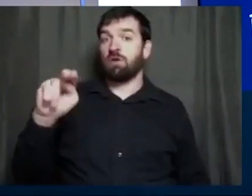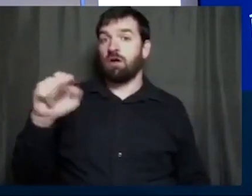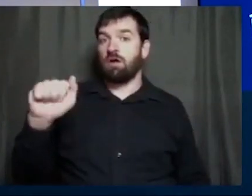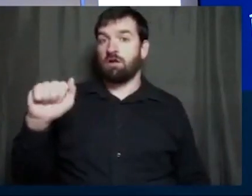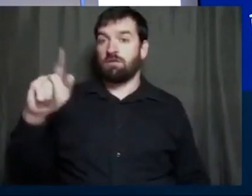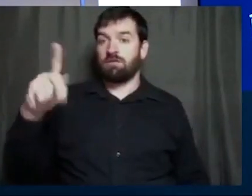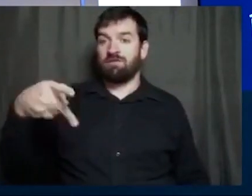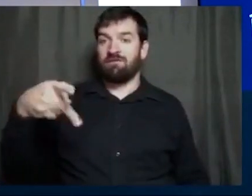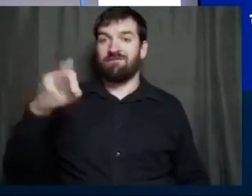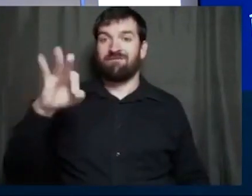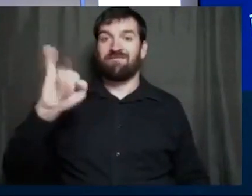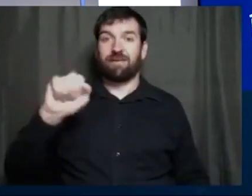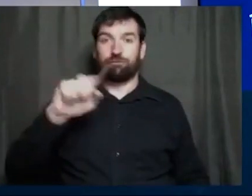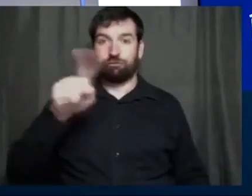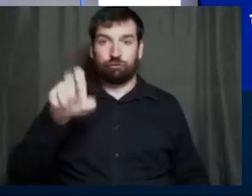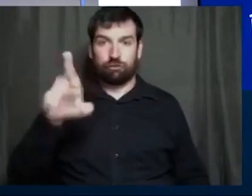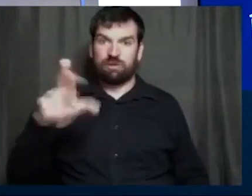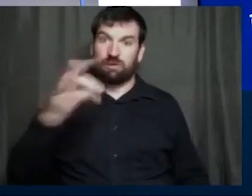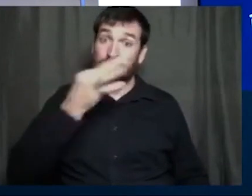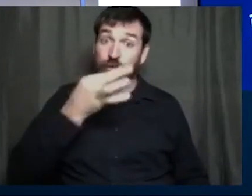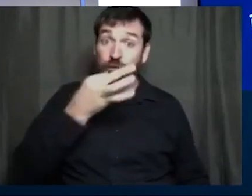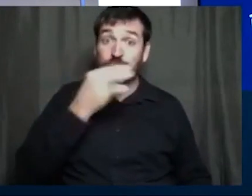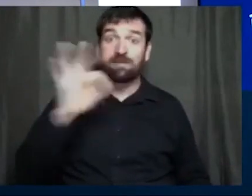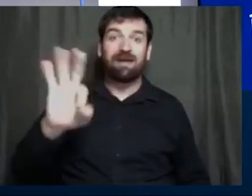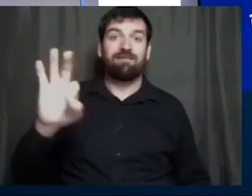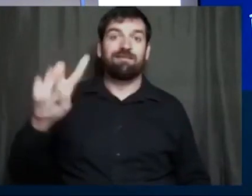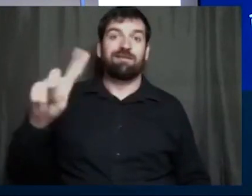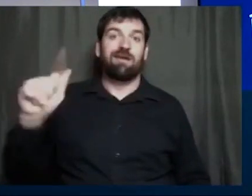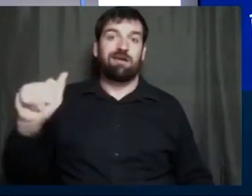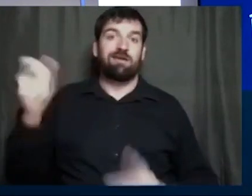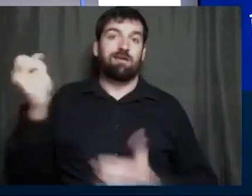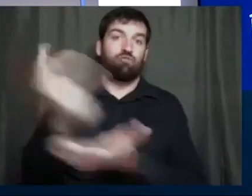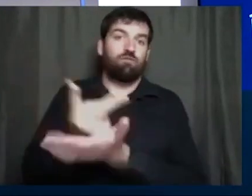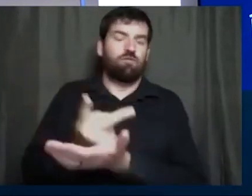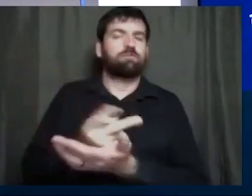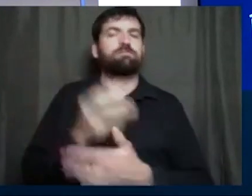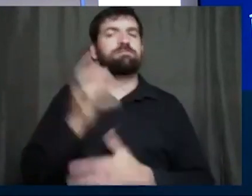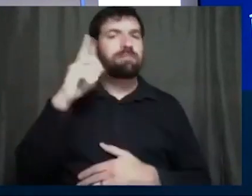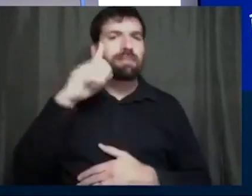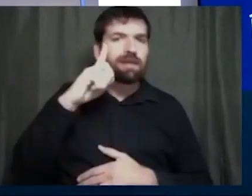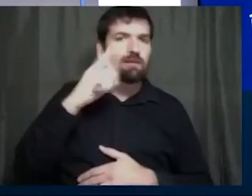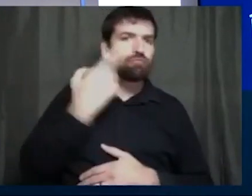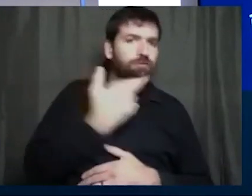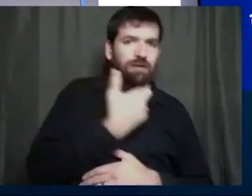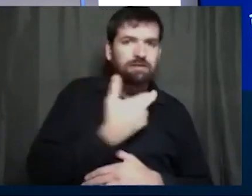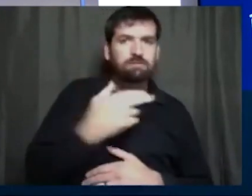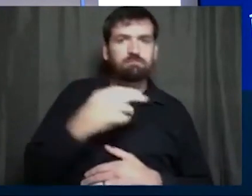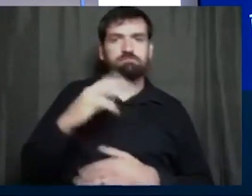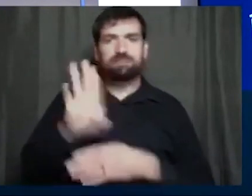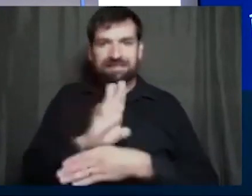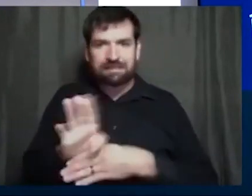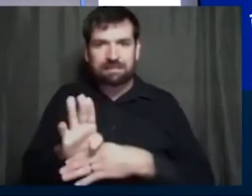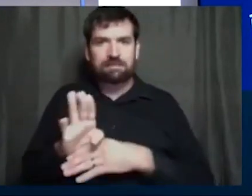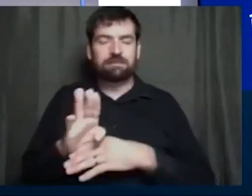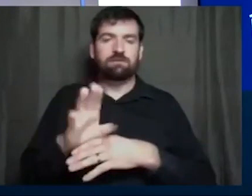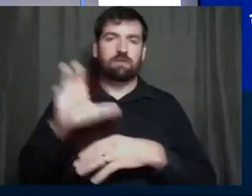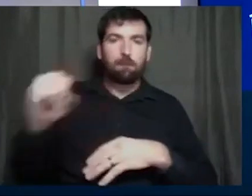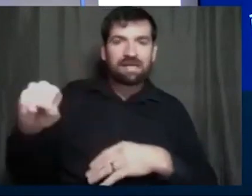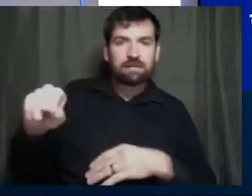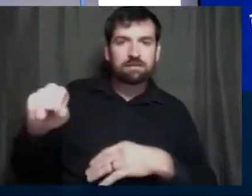FDA approval, possibly today, how soon do you predict companies, restaurants, businesses, and so on to require proof